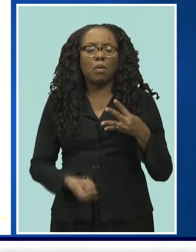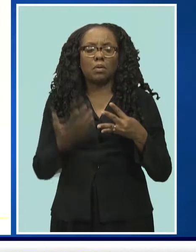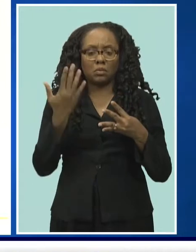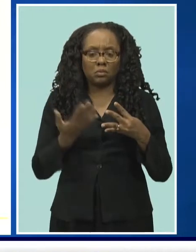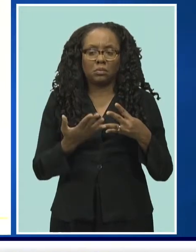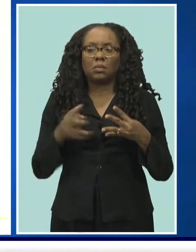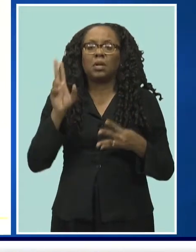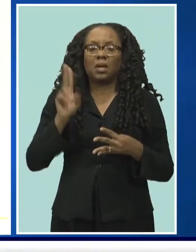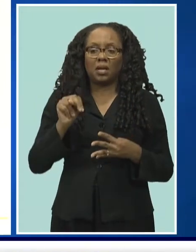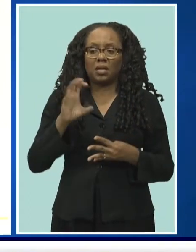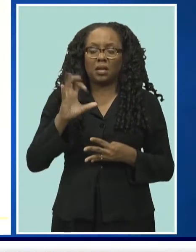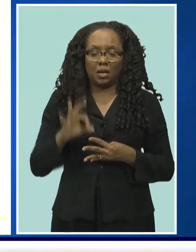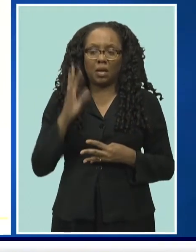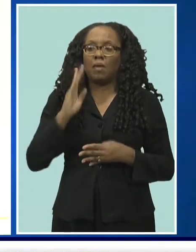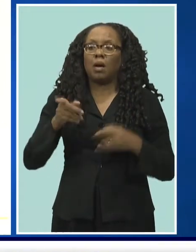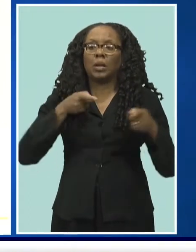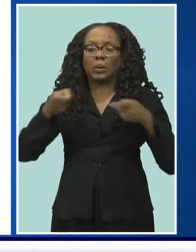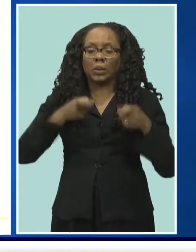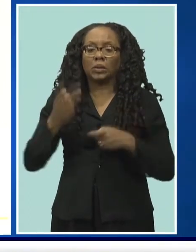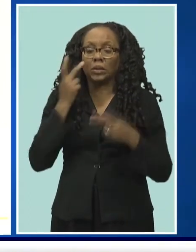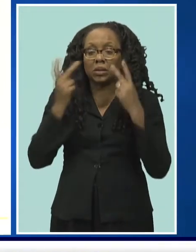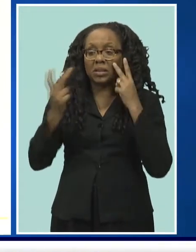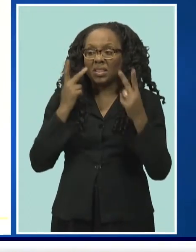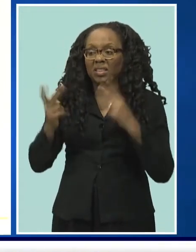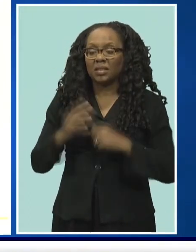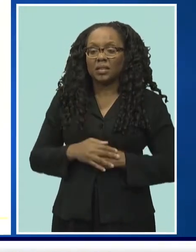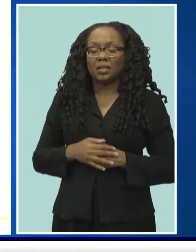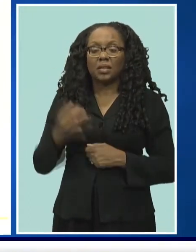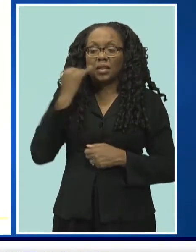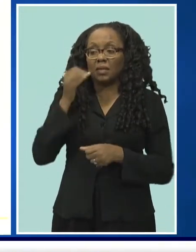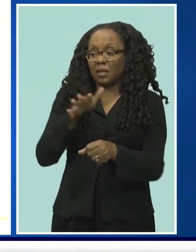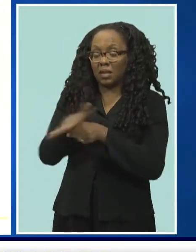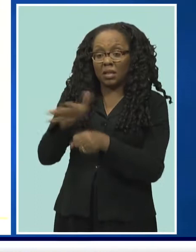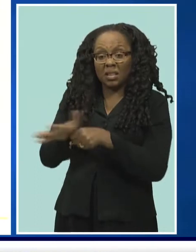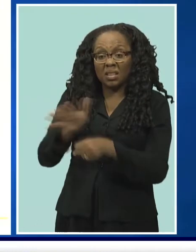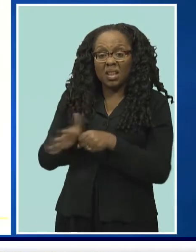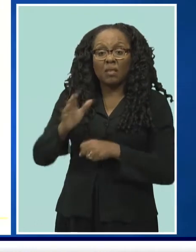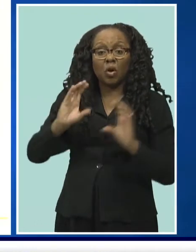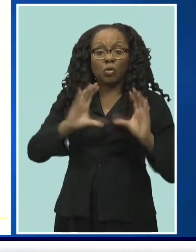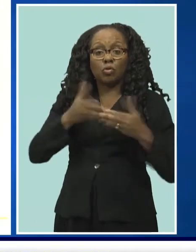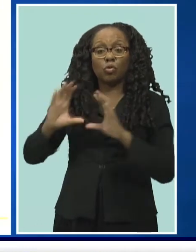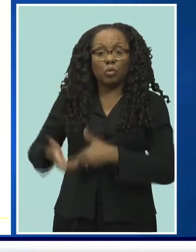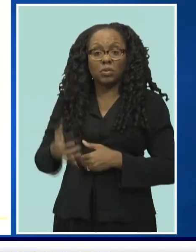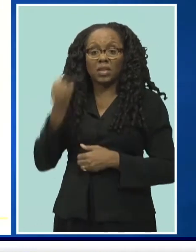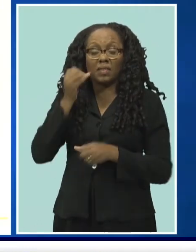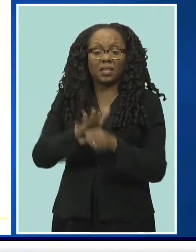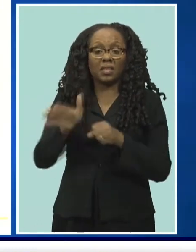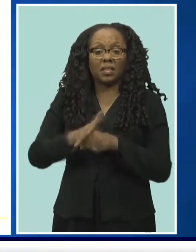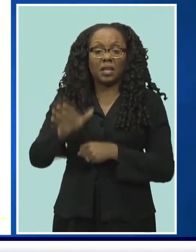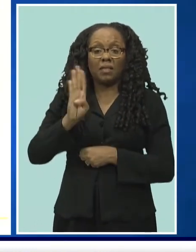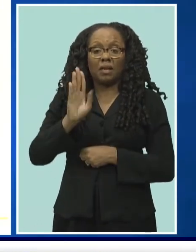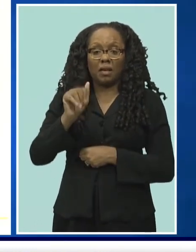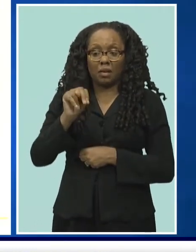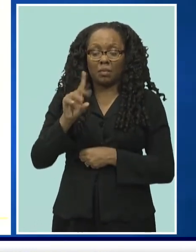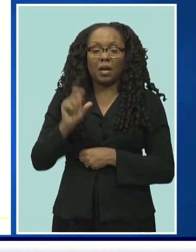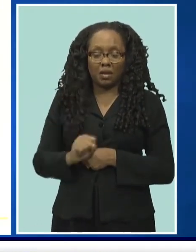in terms of numbers so that obviously when there's enough bands for a particular site, the second site would become their